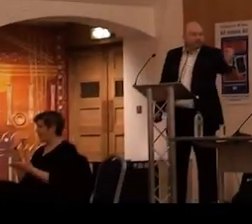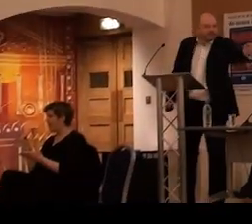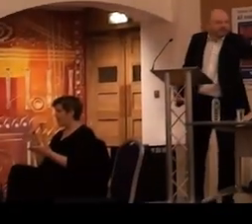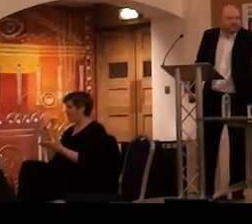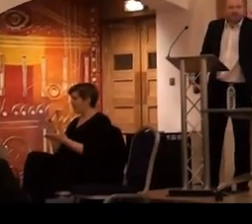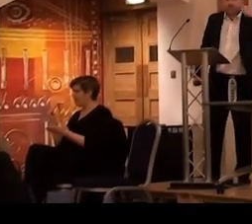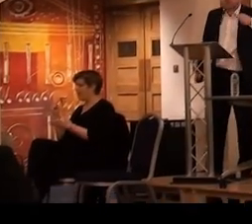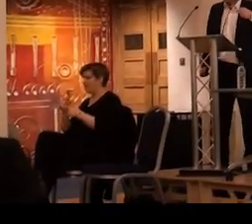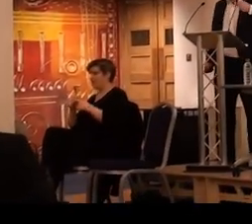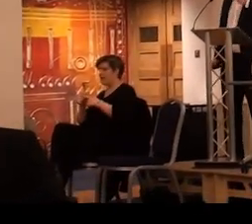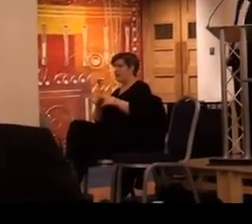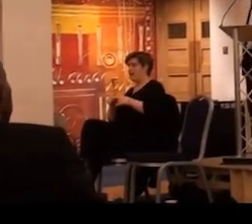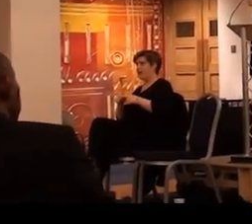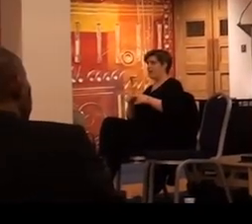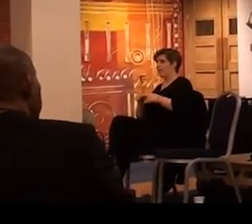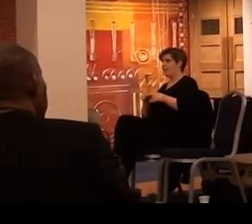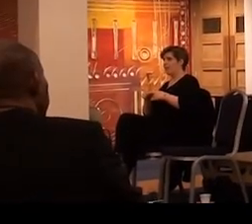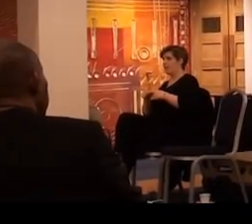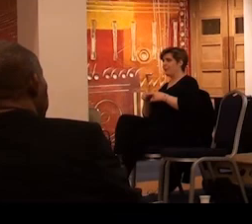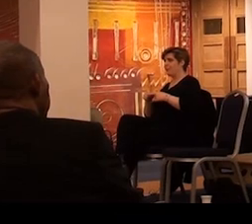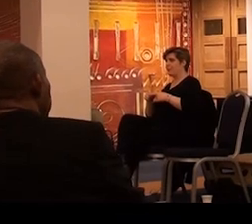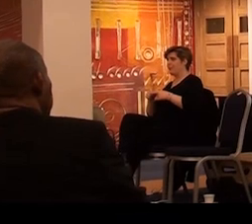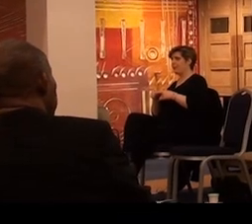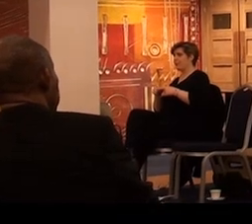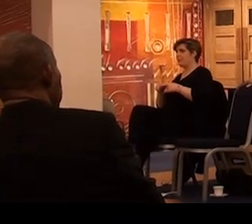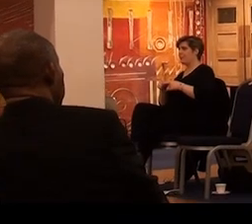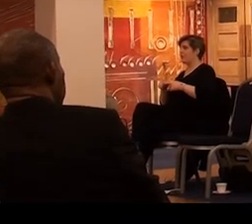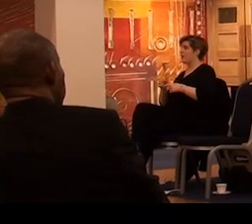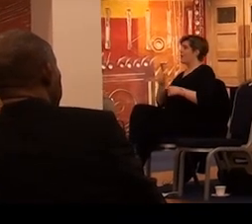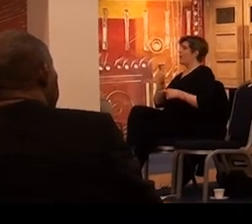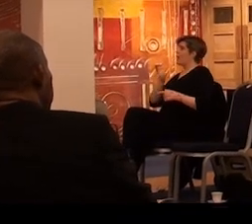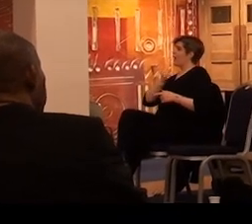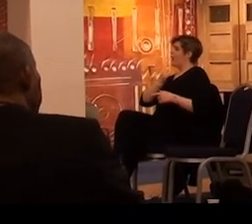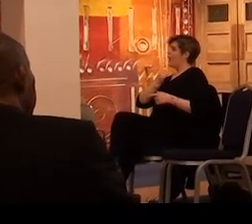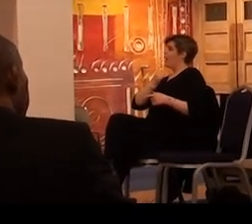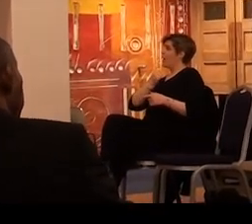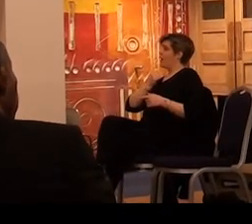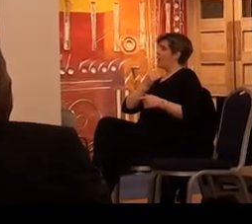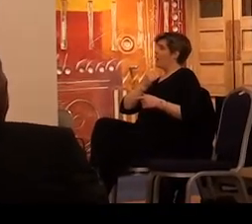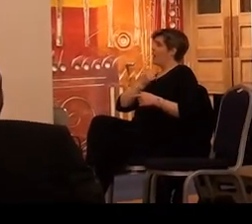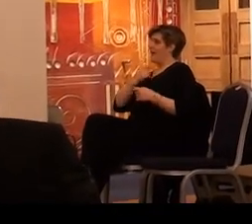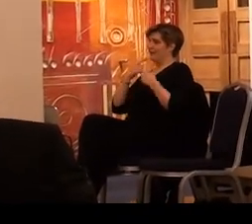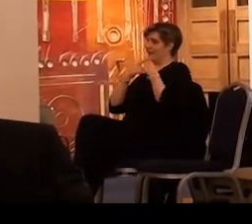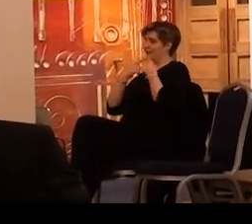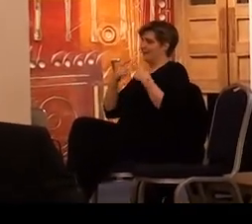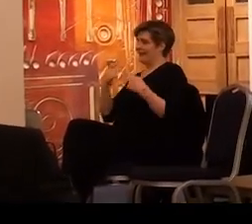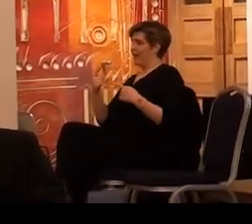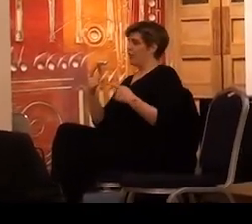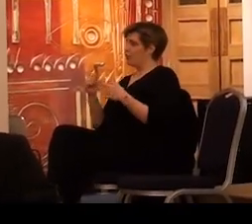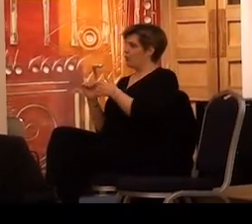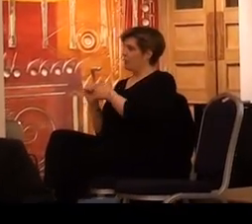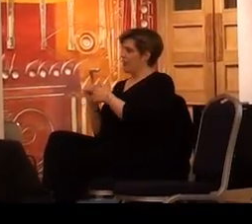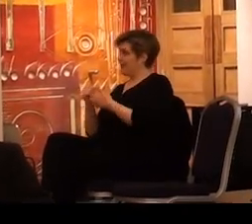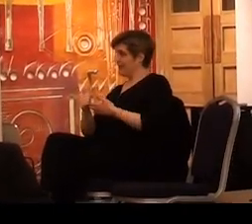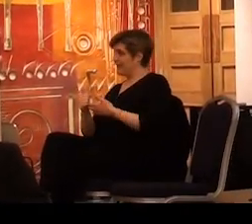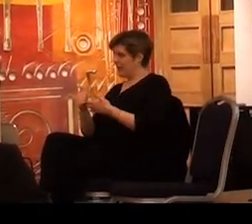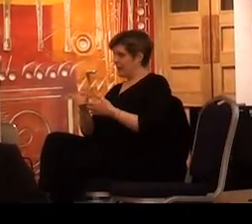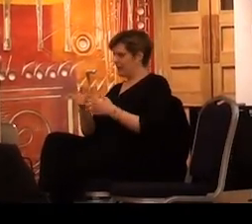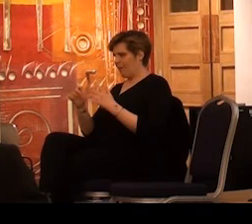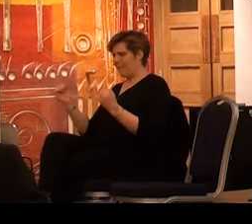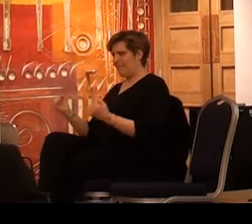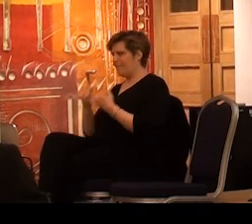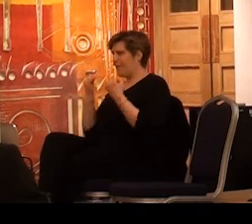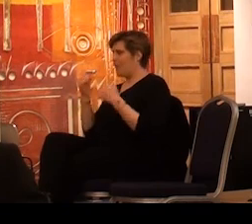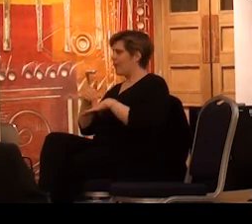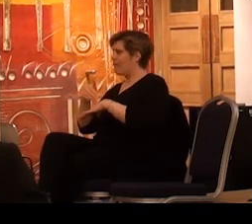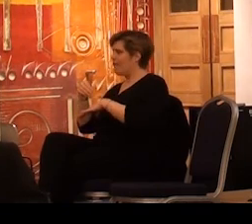person how a speech and language therapist would go about it compared to somebody else. The teaching assistant who perhaps has seen it from a different angle. It's hugely powerful, and I think I'm